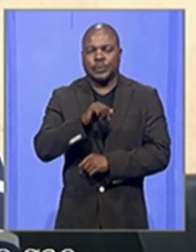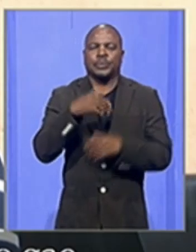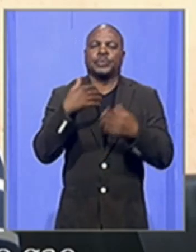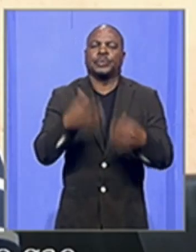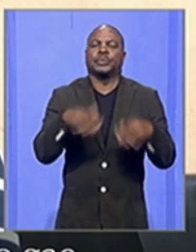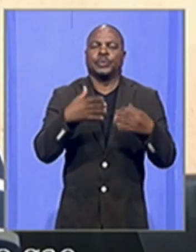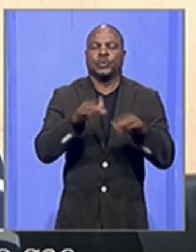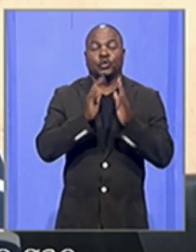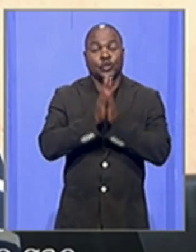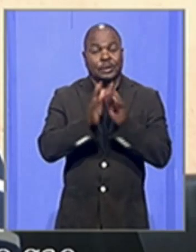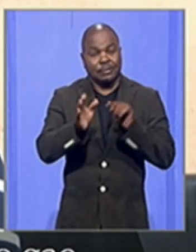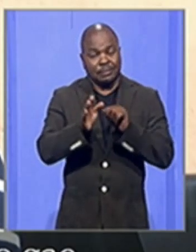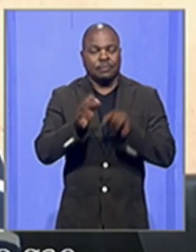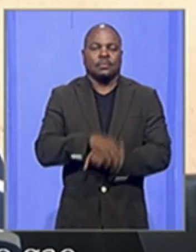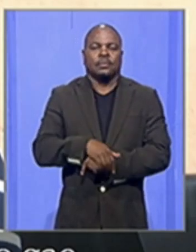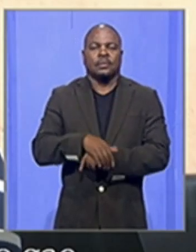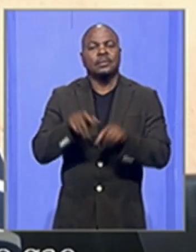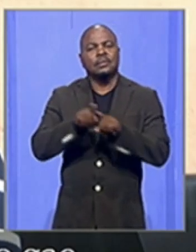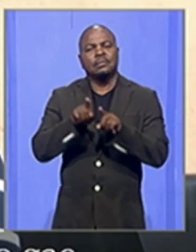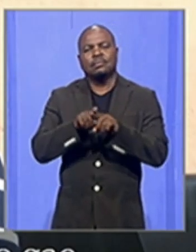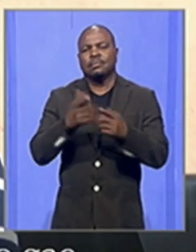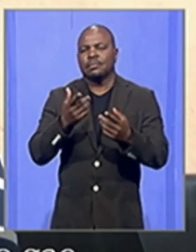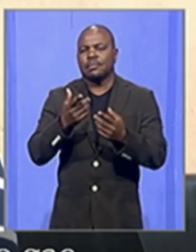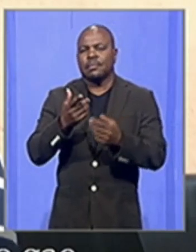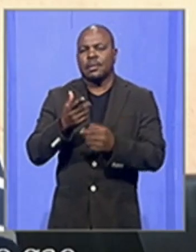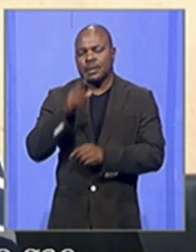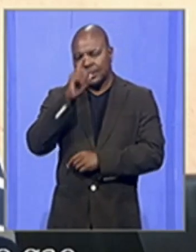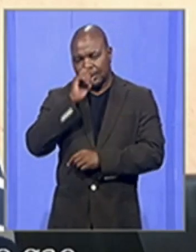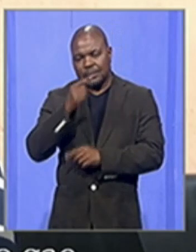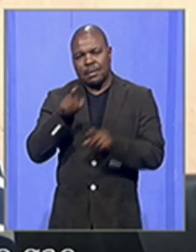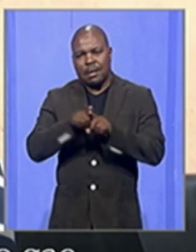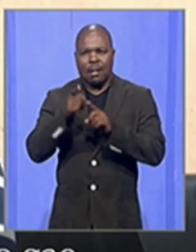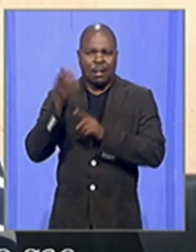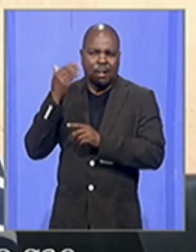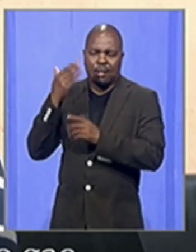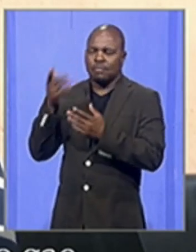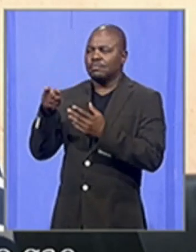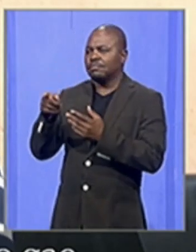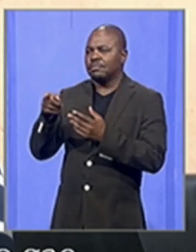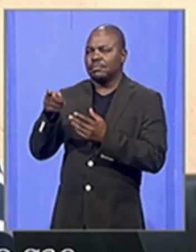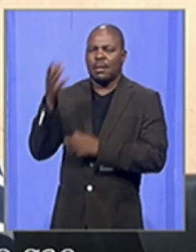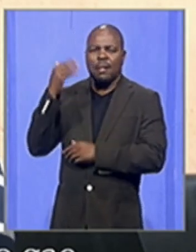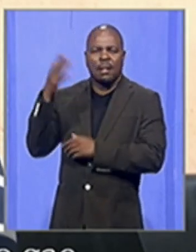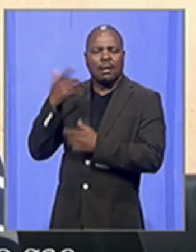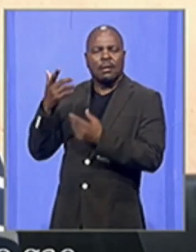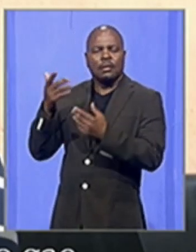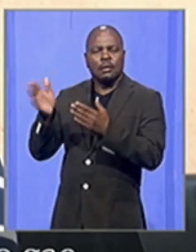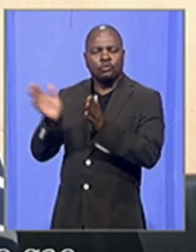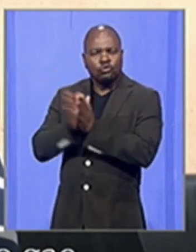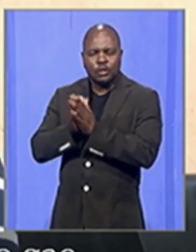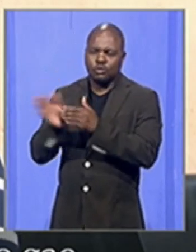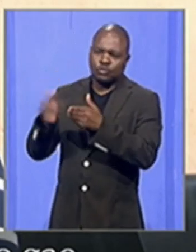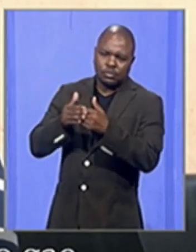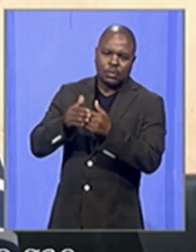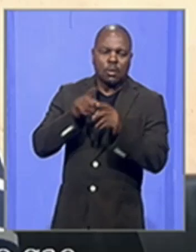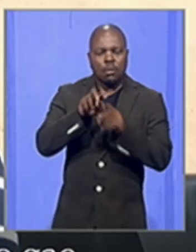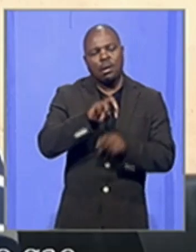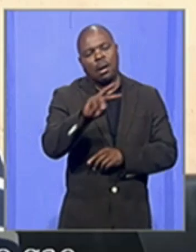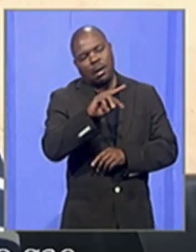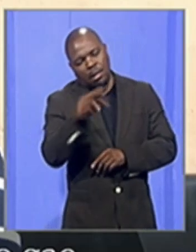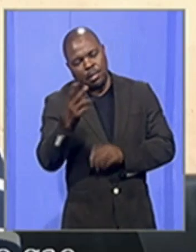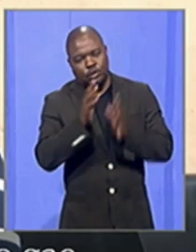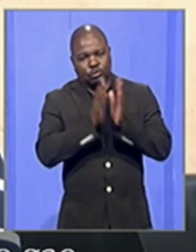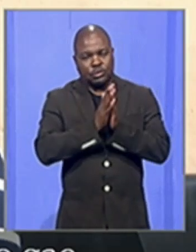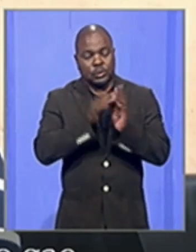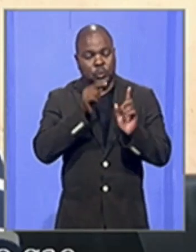hiteletseng mo ene gore ba bangwe le tsitsi ya ka witsenentse tsetswa kere ka COVID hale o nantsa itela dikereke tse dingwe ke